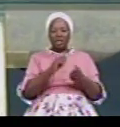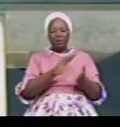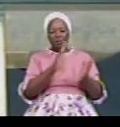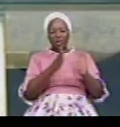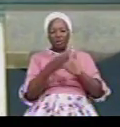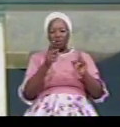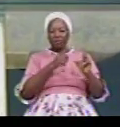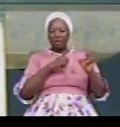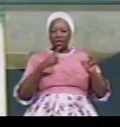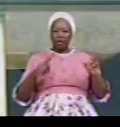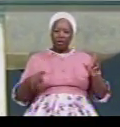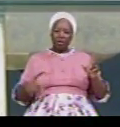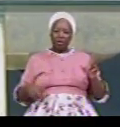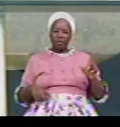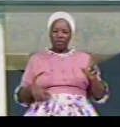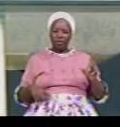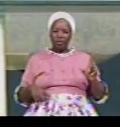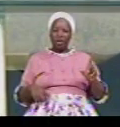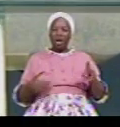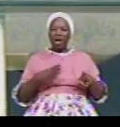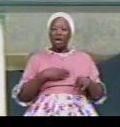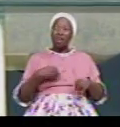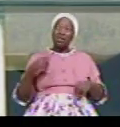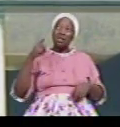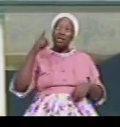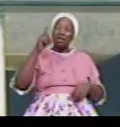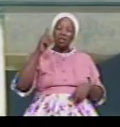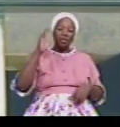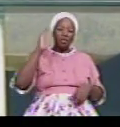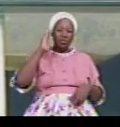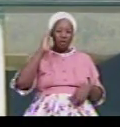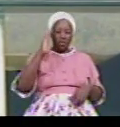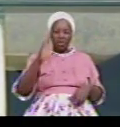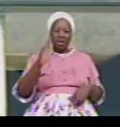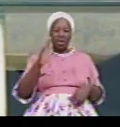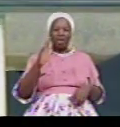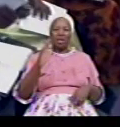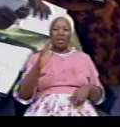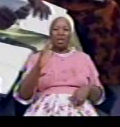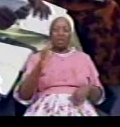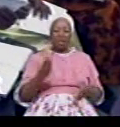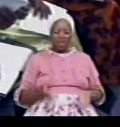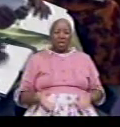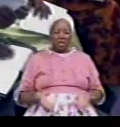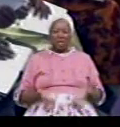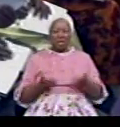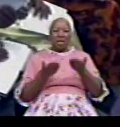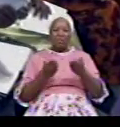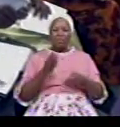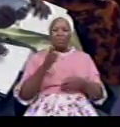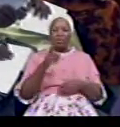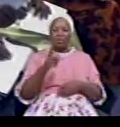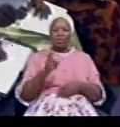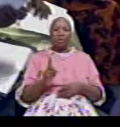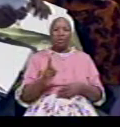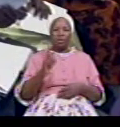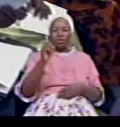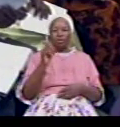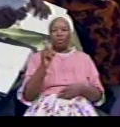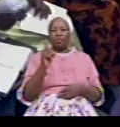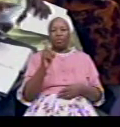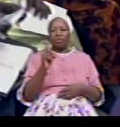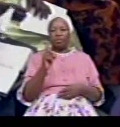Lord, and he shall lift you up. Your boss may